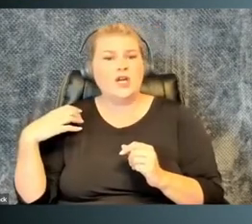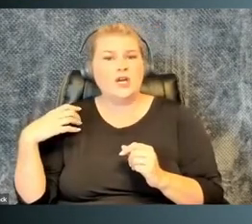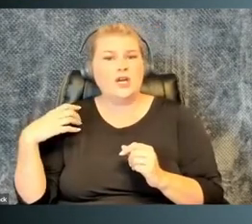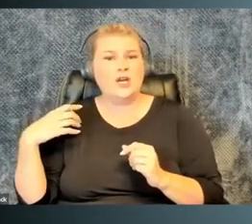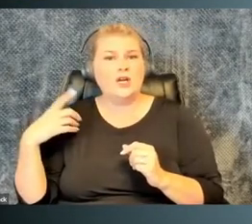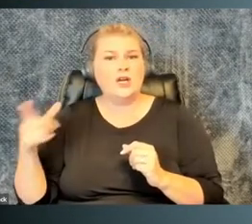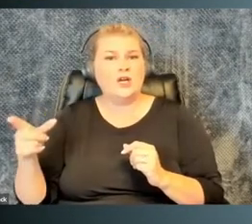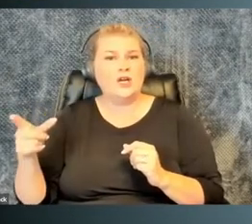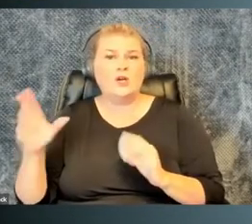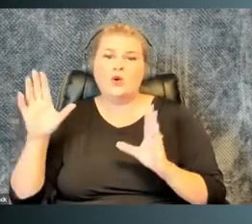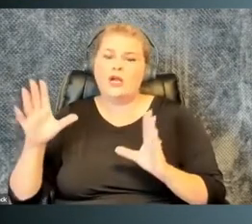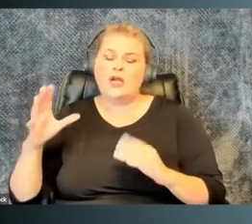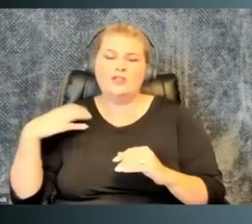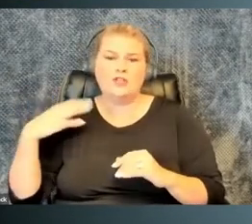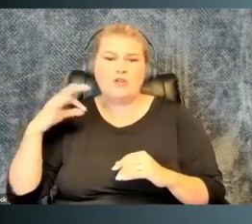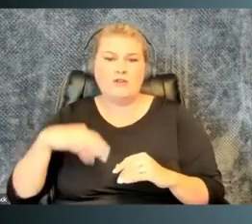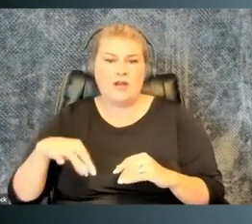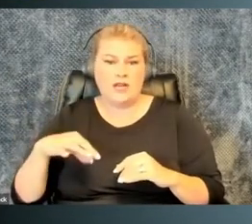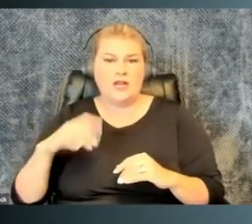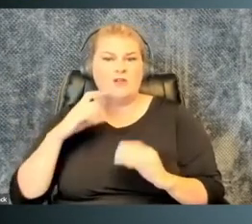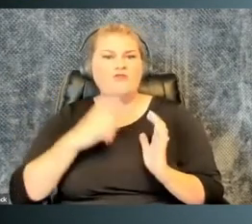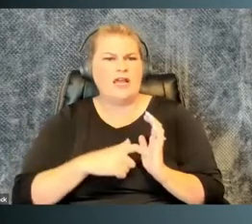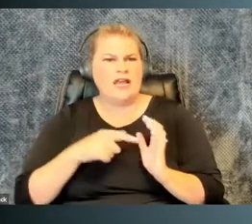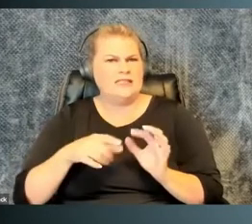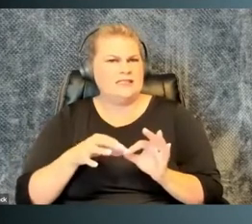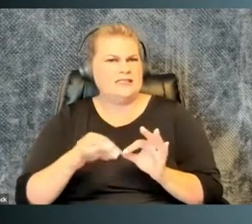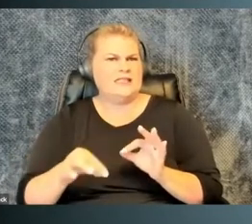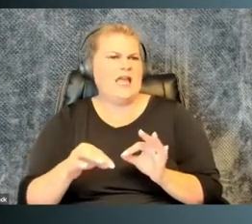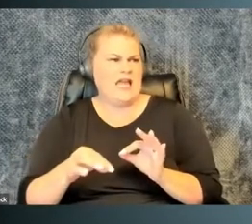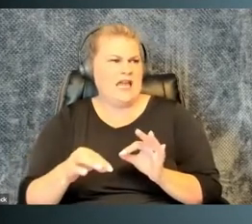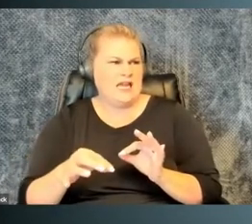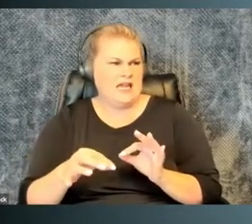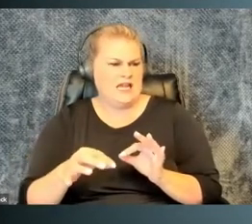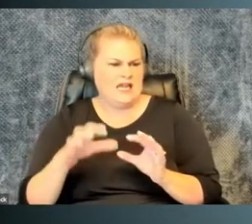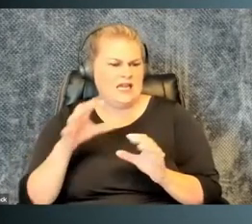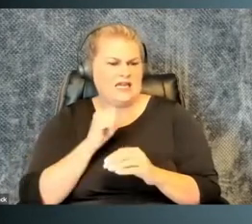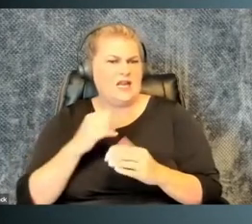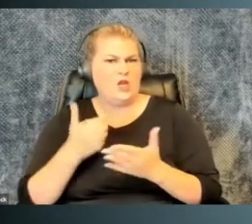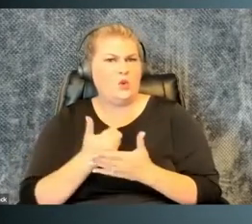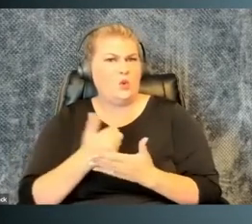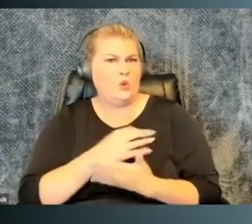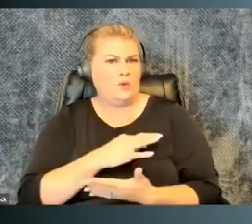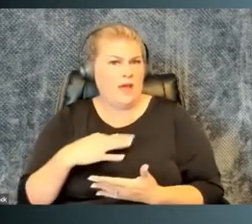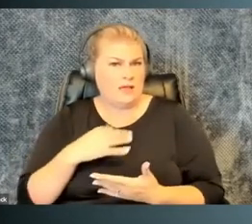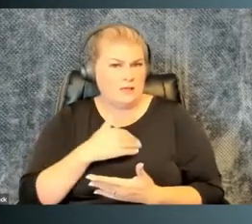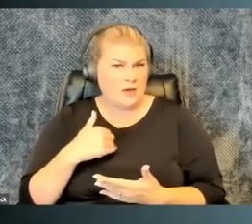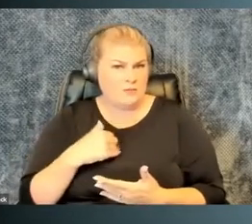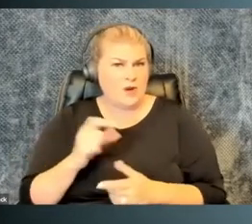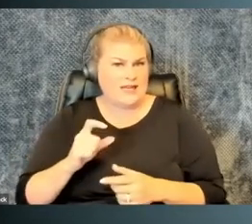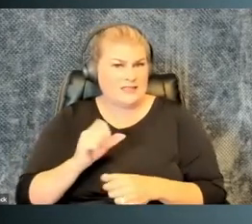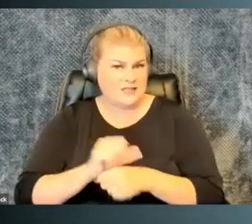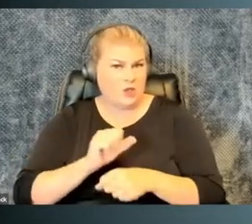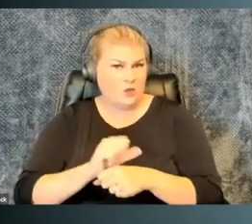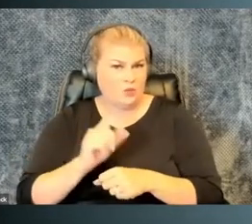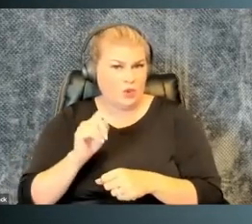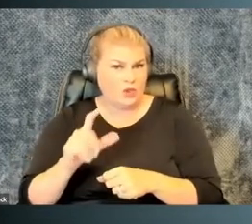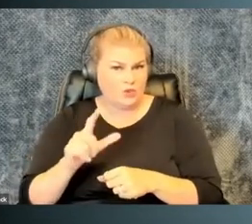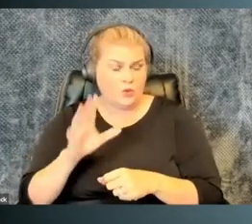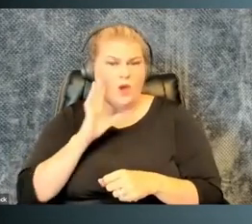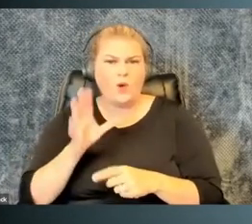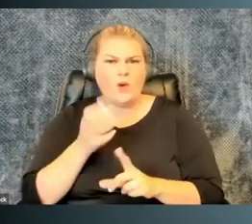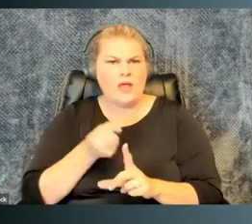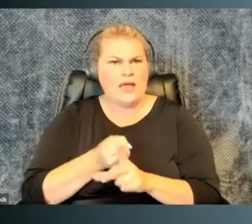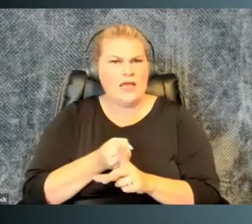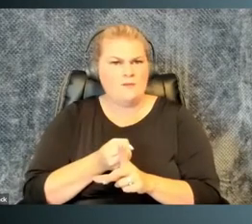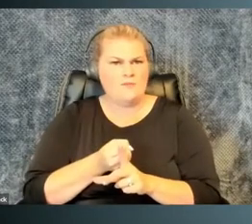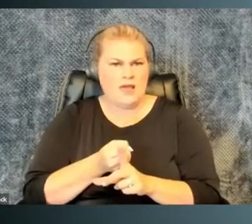and the chair, to this chair's great credit, recognized that this delay in getting the new faculty member a